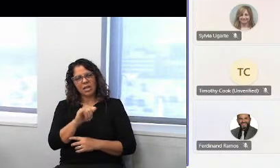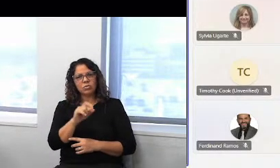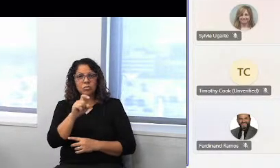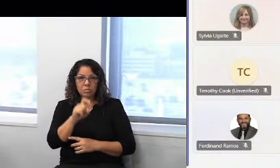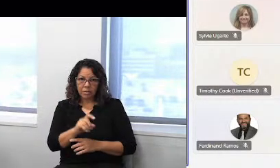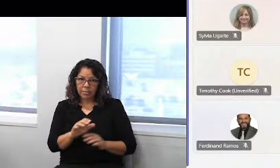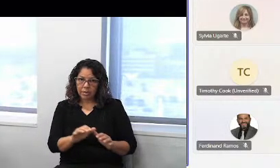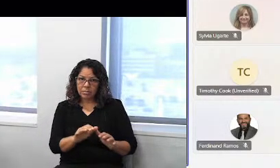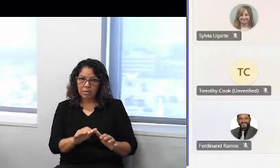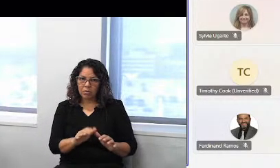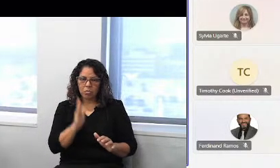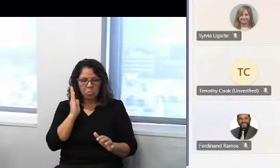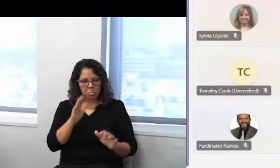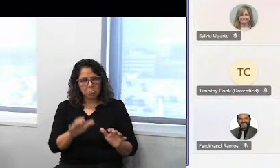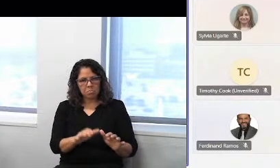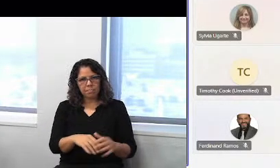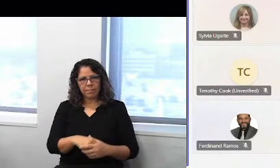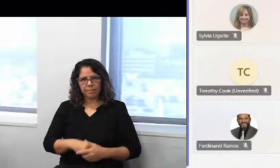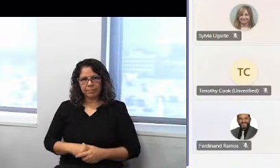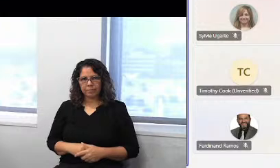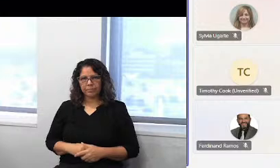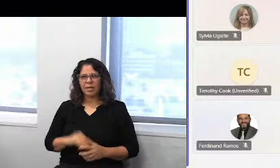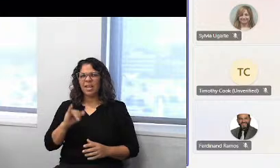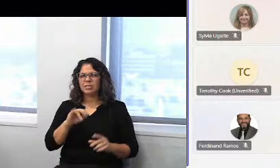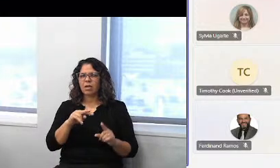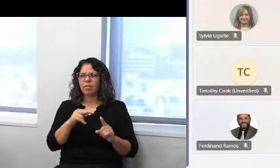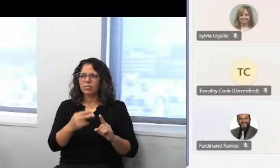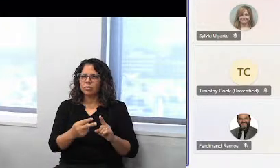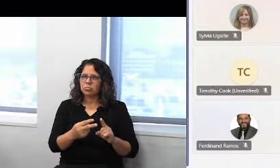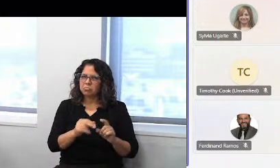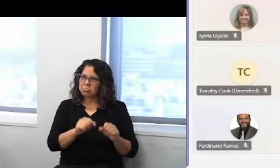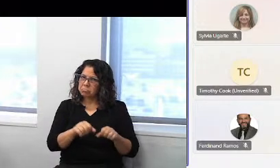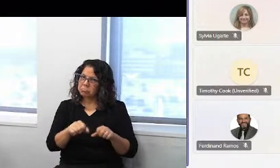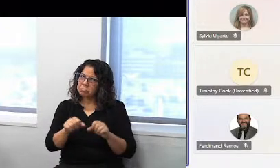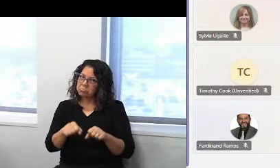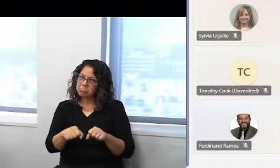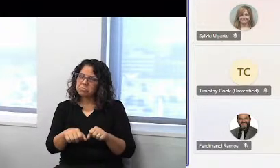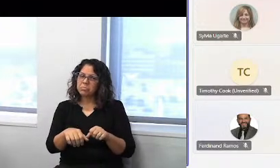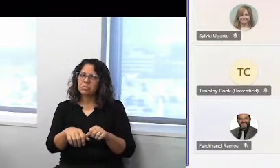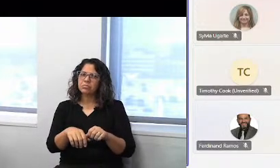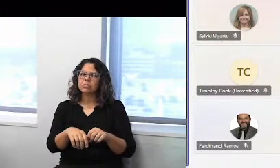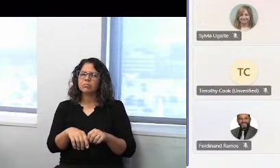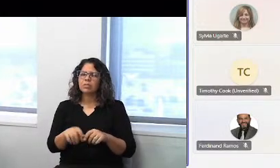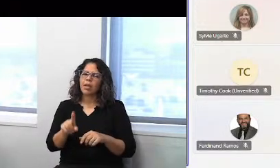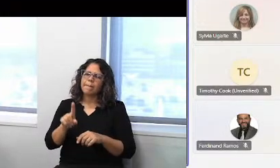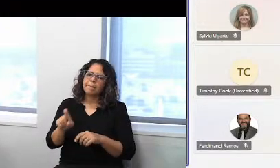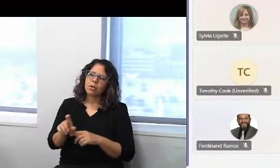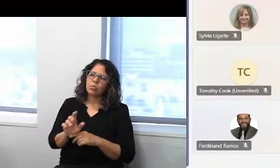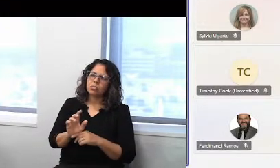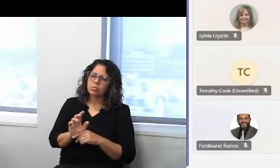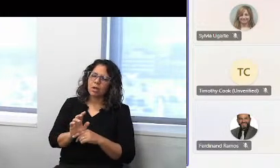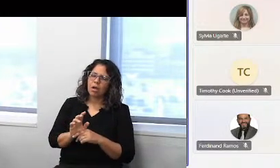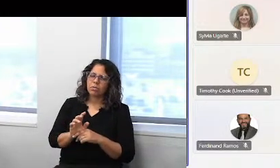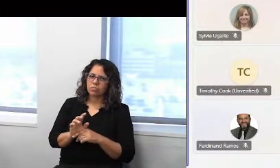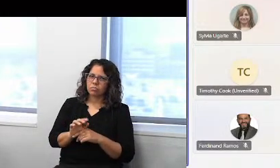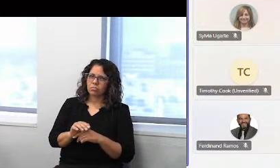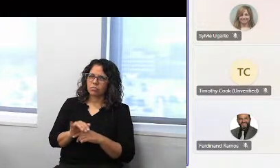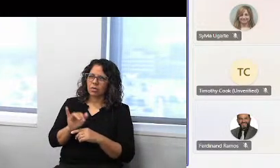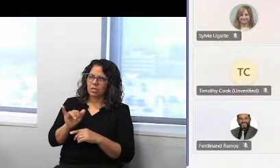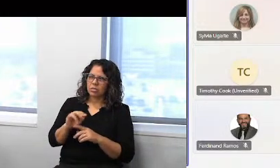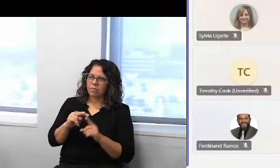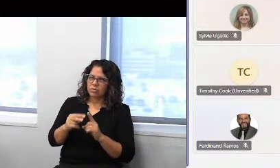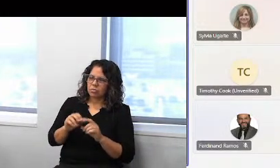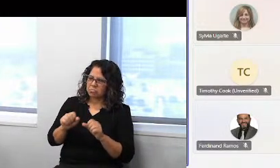that potential vision, would you consider that batteries right